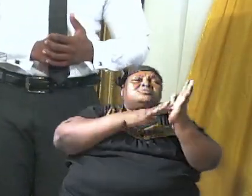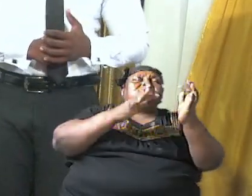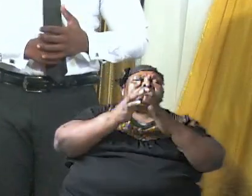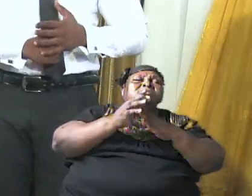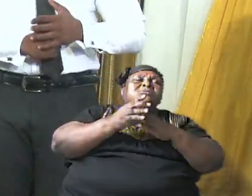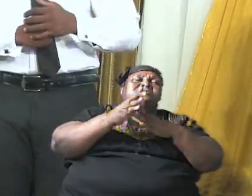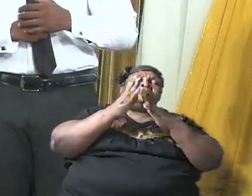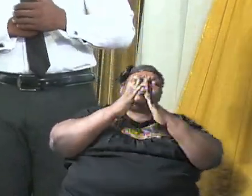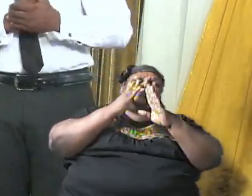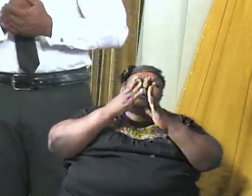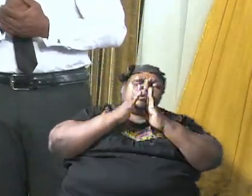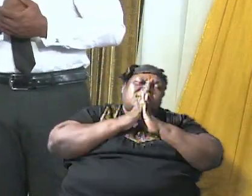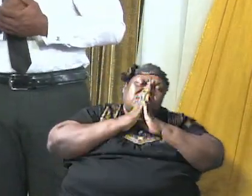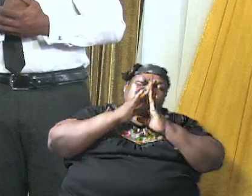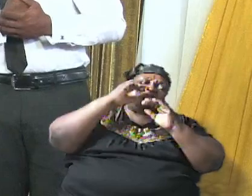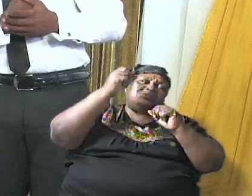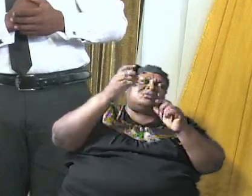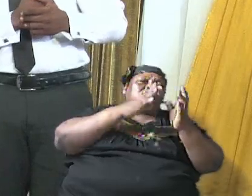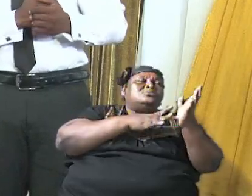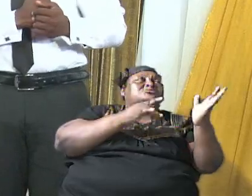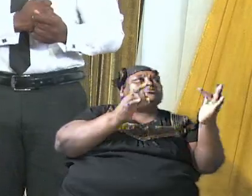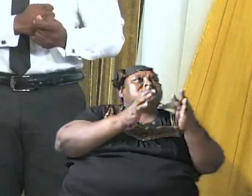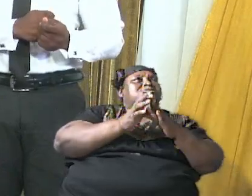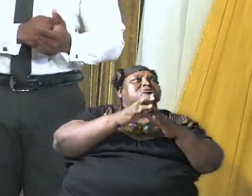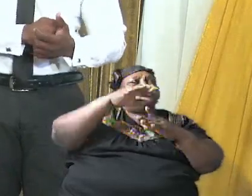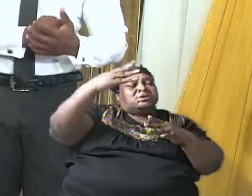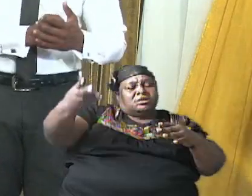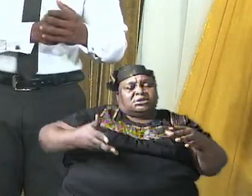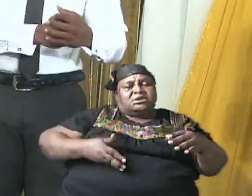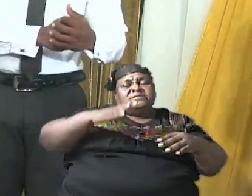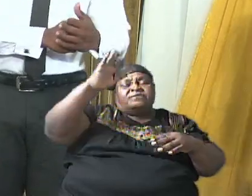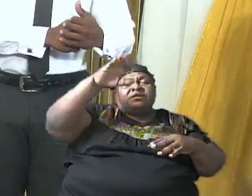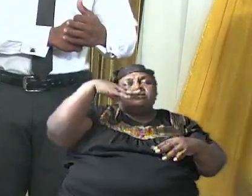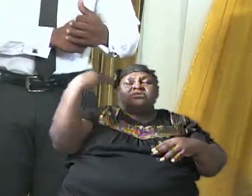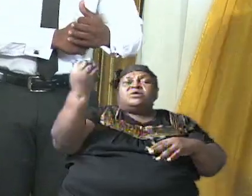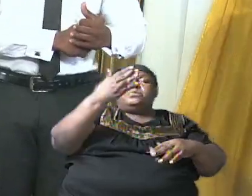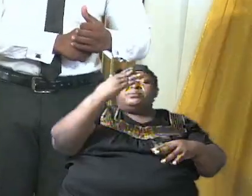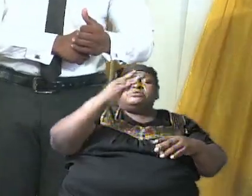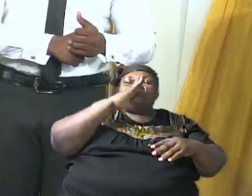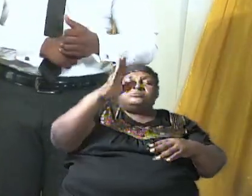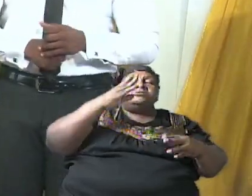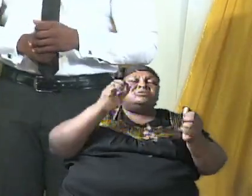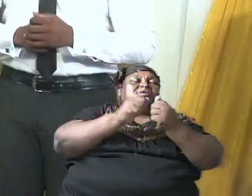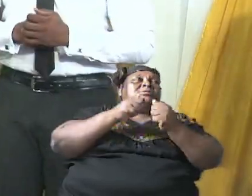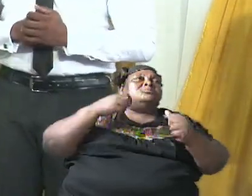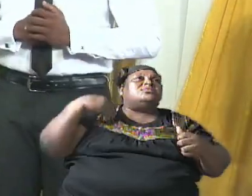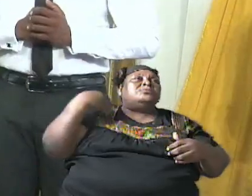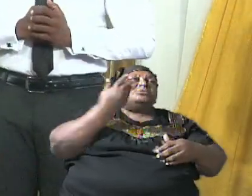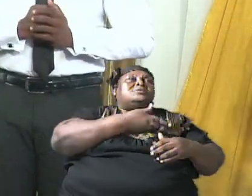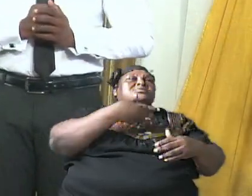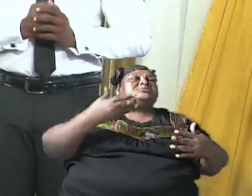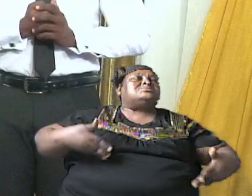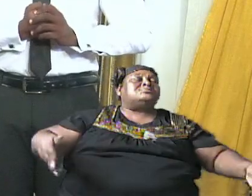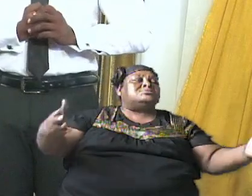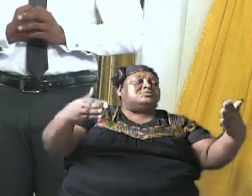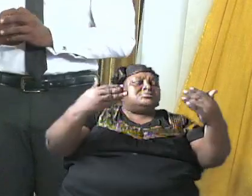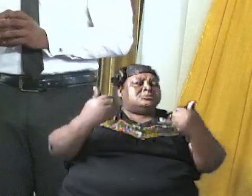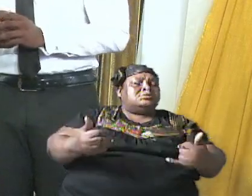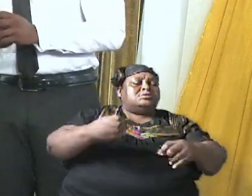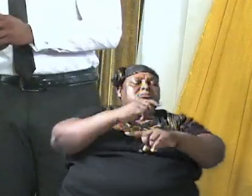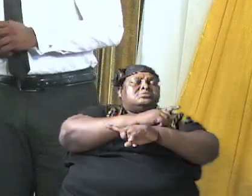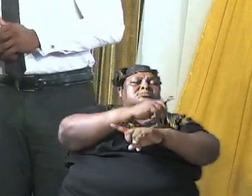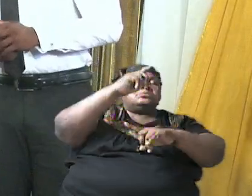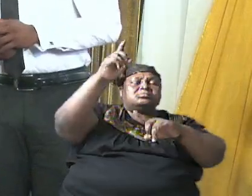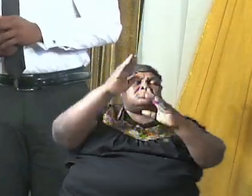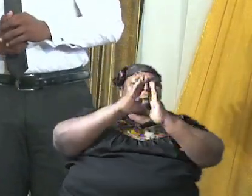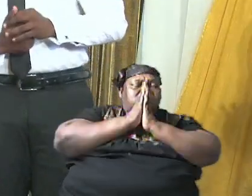Petition you, Lord Jesus, God. We invite your presence to be with us here today. We pray, Lord Jesus, God, that